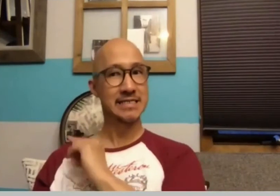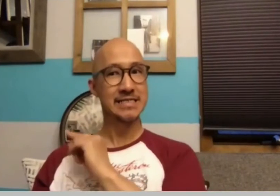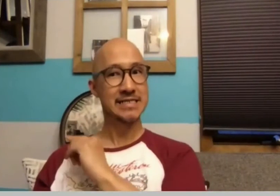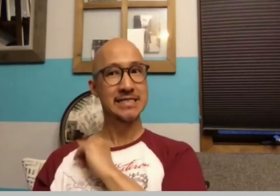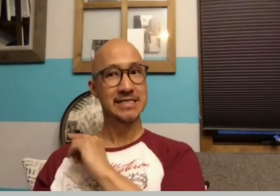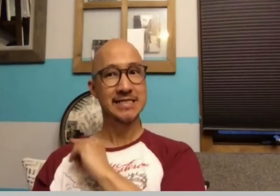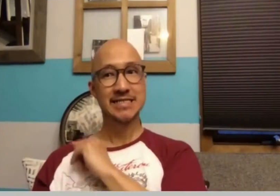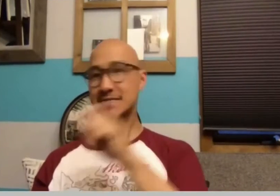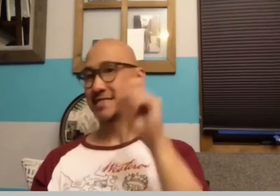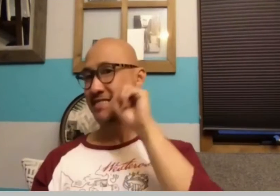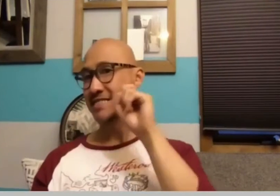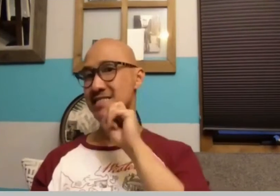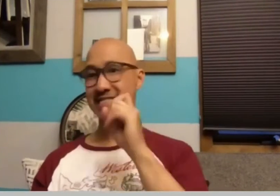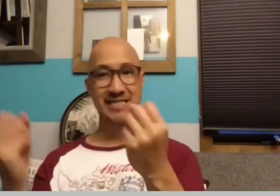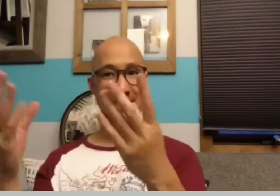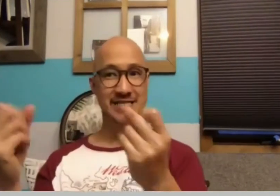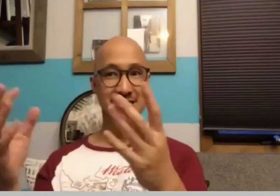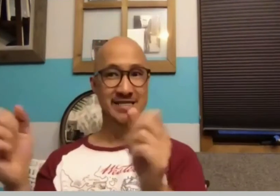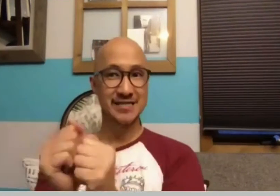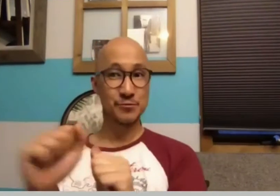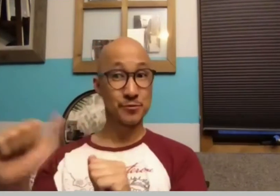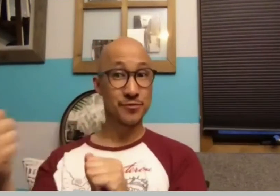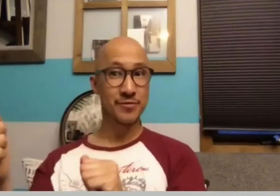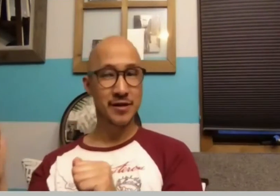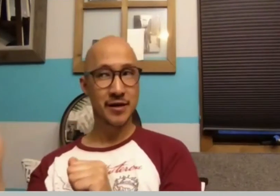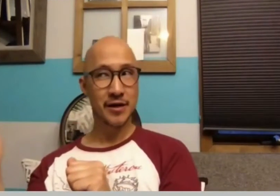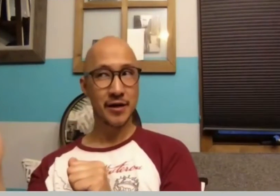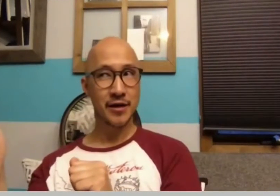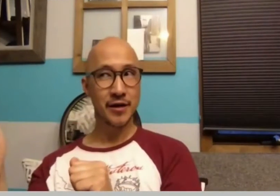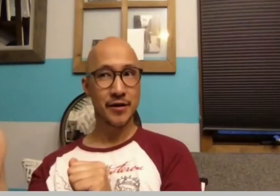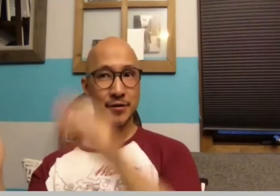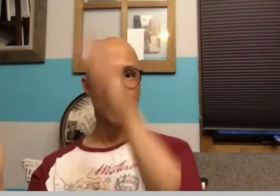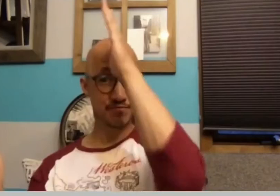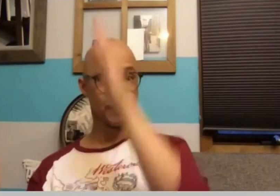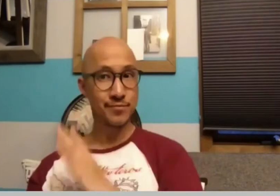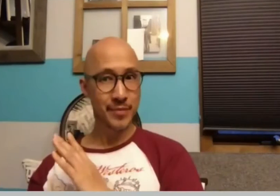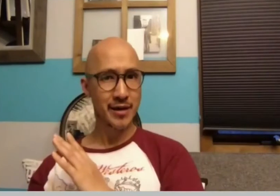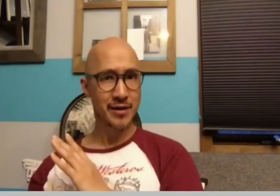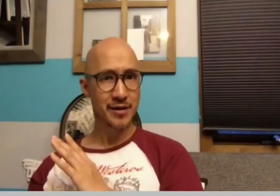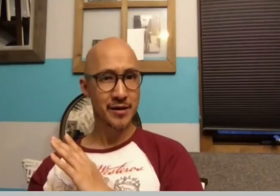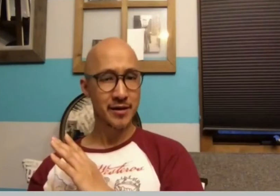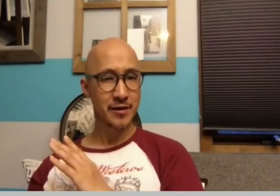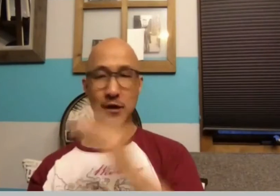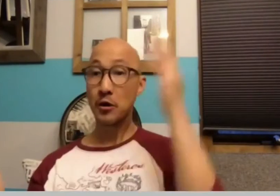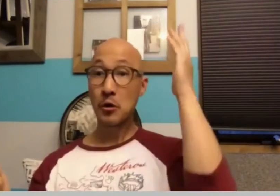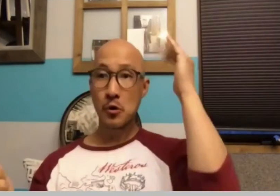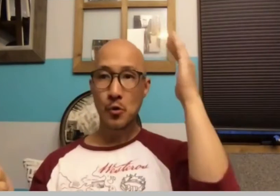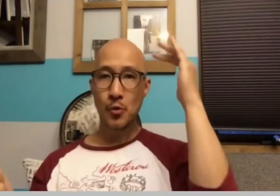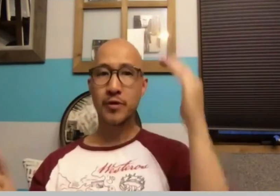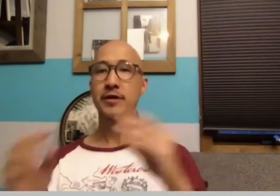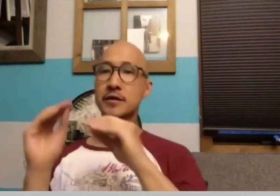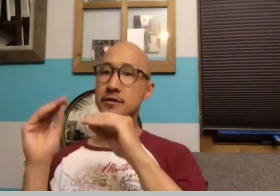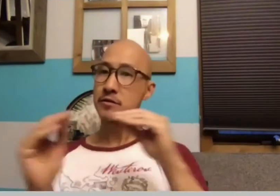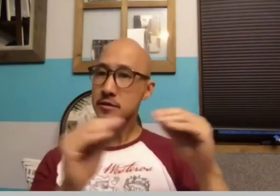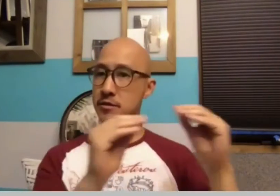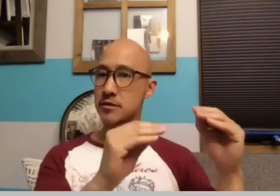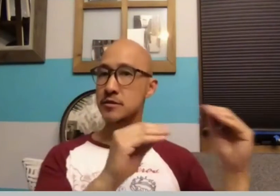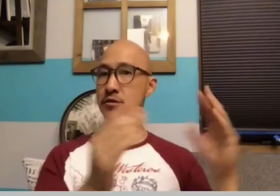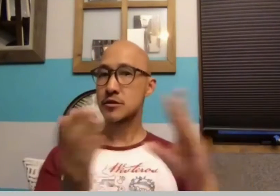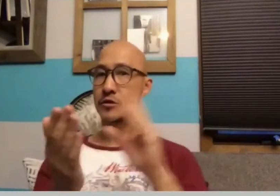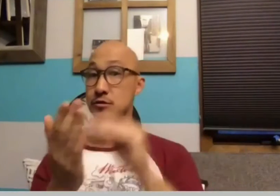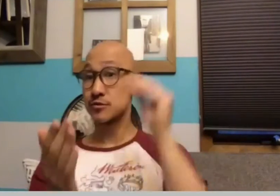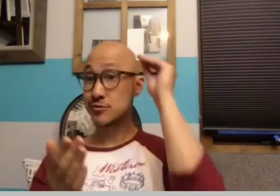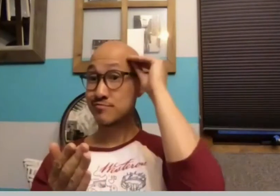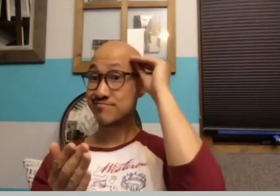entertaining and bring her back home, because I'm going to do this with my people, Israel. So I want you just to stop for a minute and put yourself in that